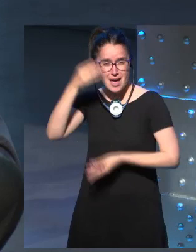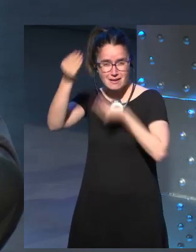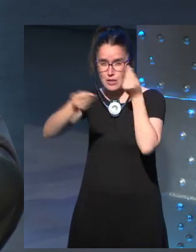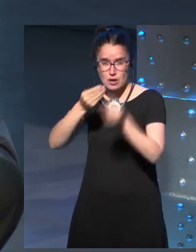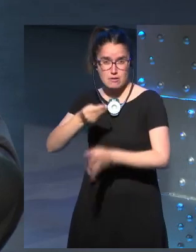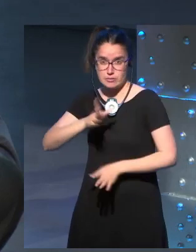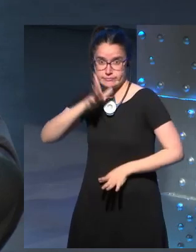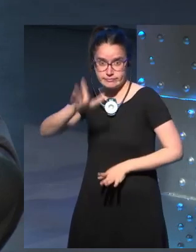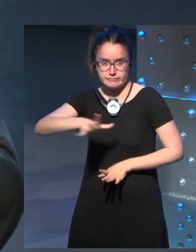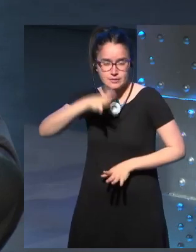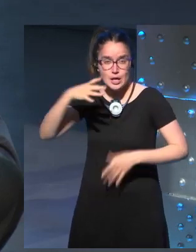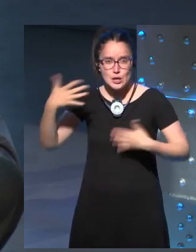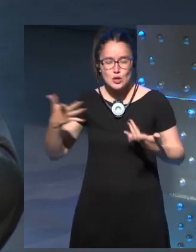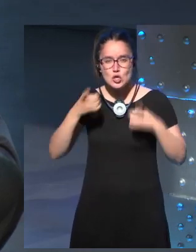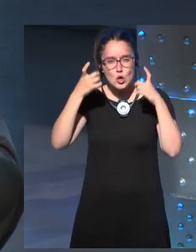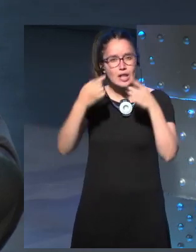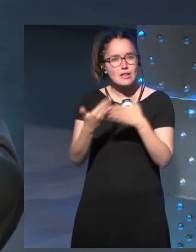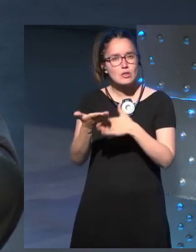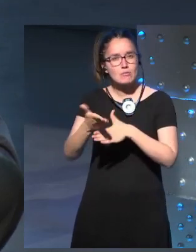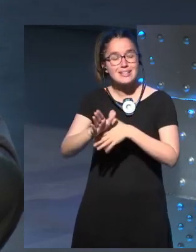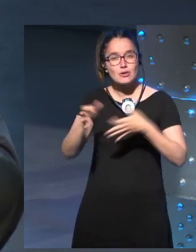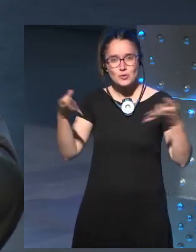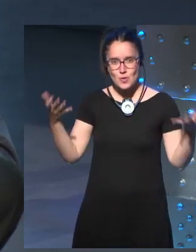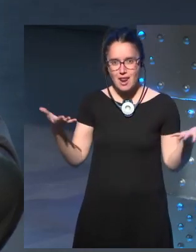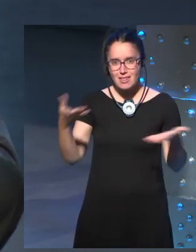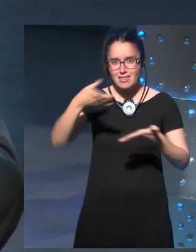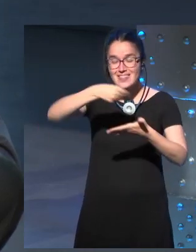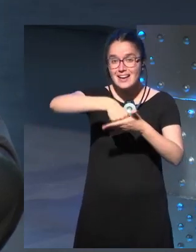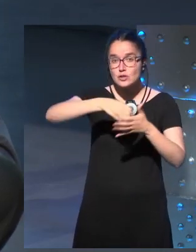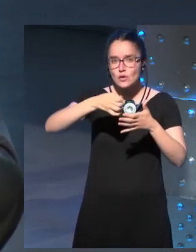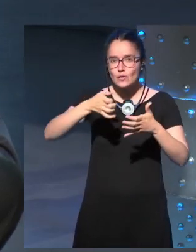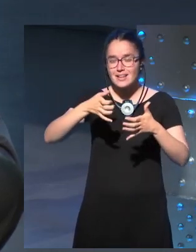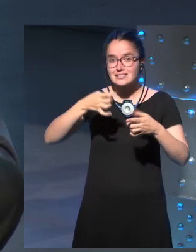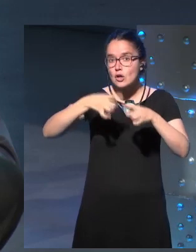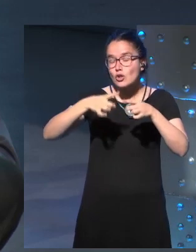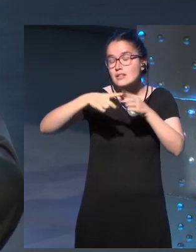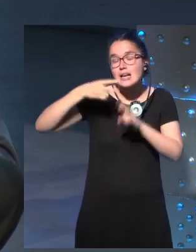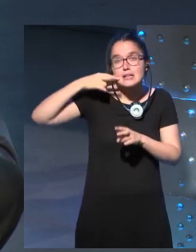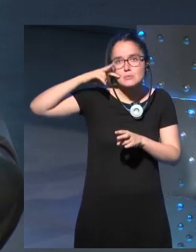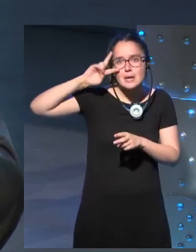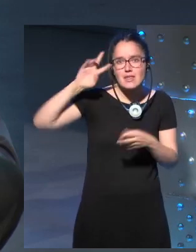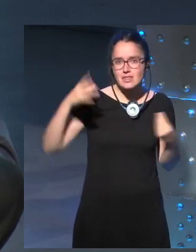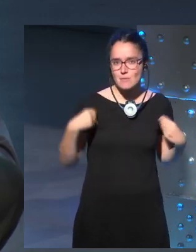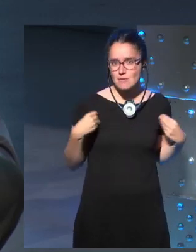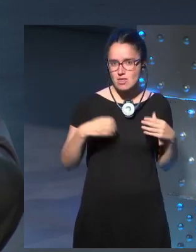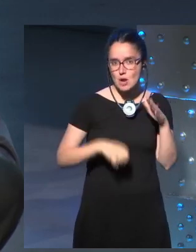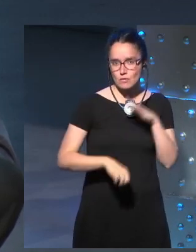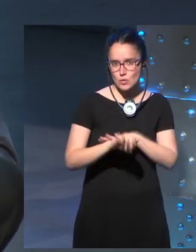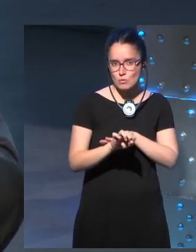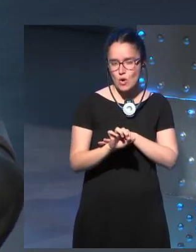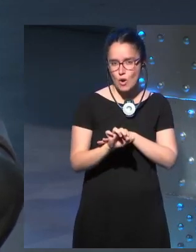so what I'm trying to show is that within that phenomenon, the lived experience of football,